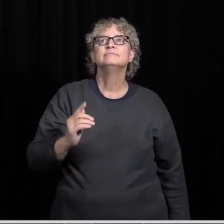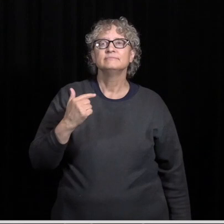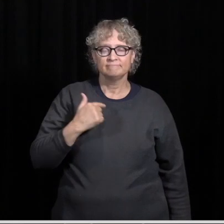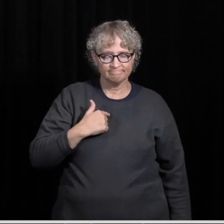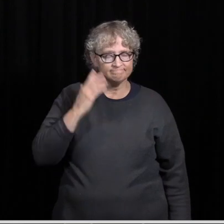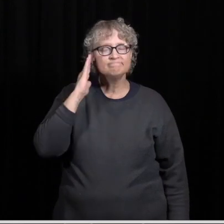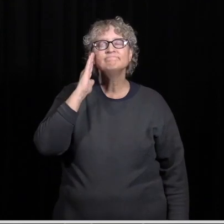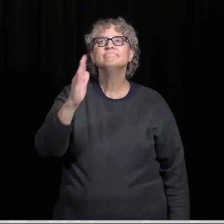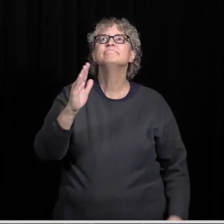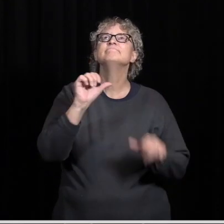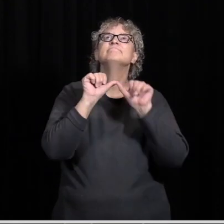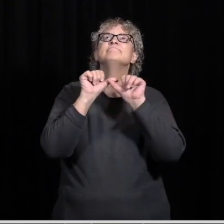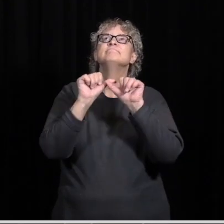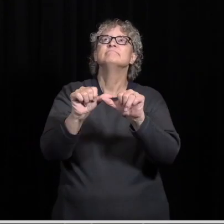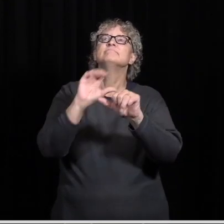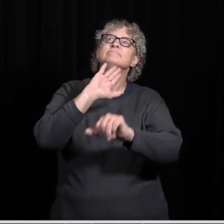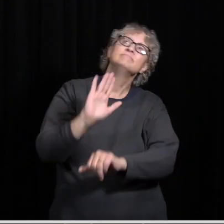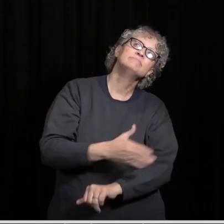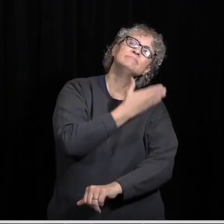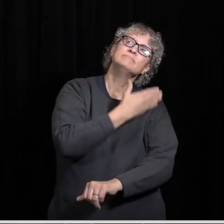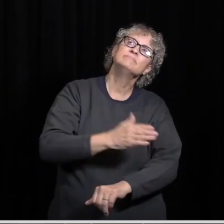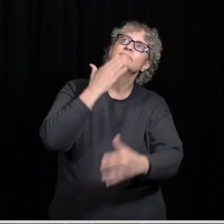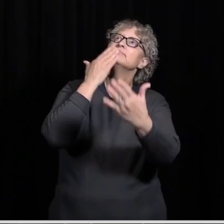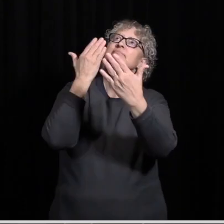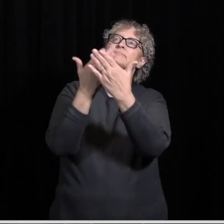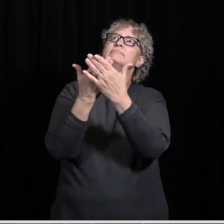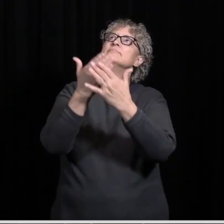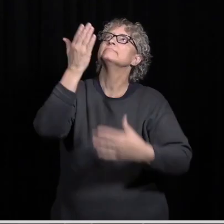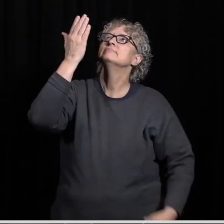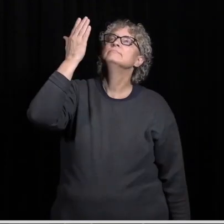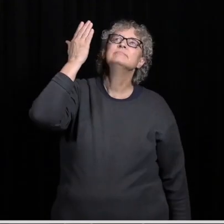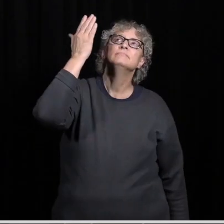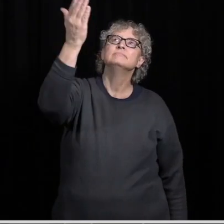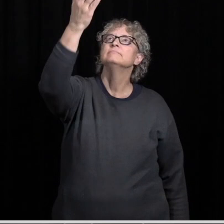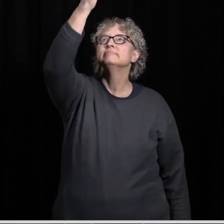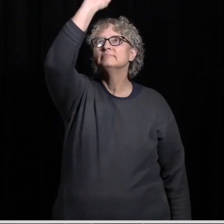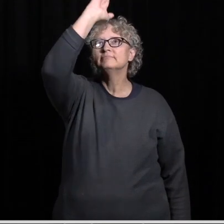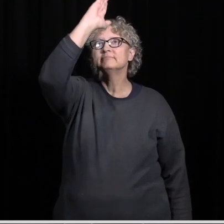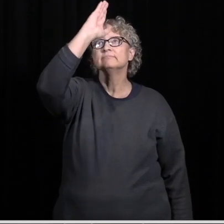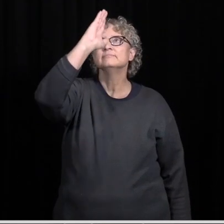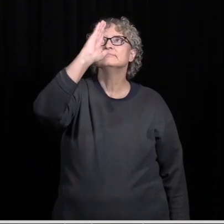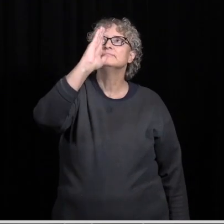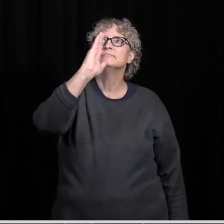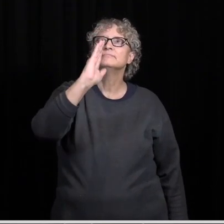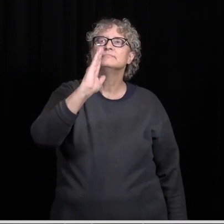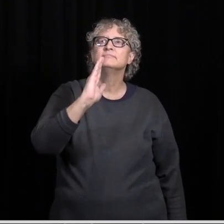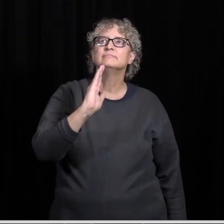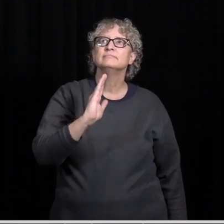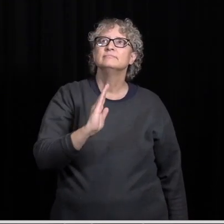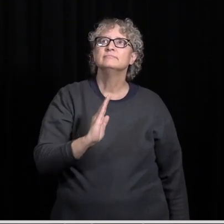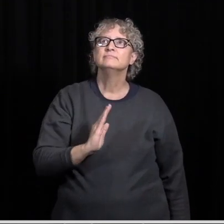God. I will sing of the goodness of